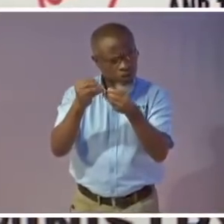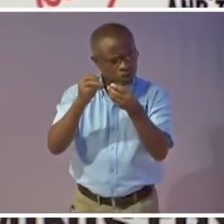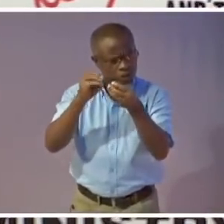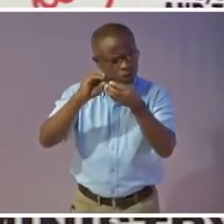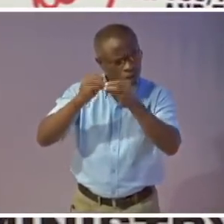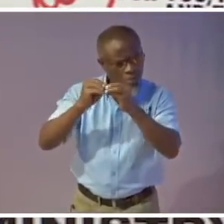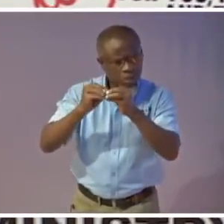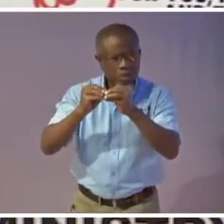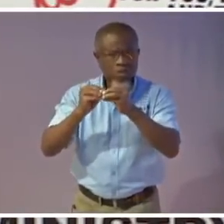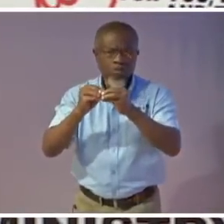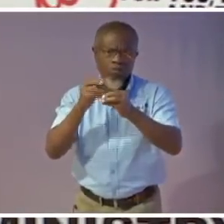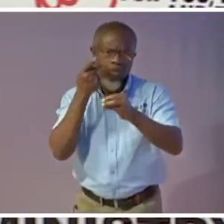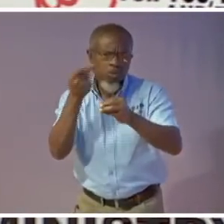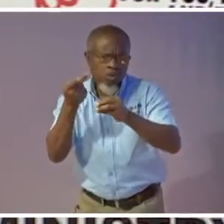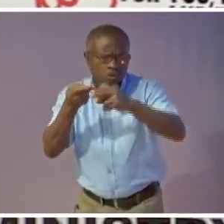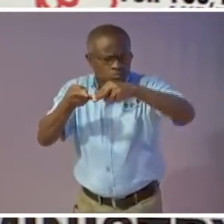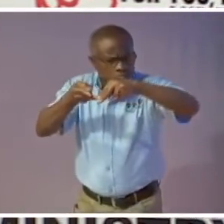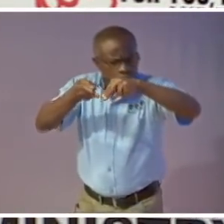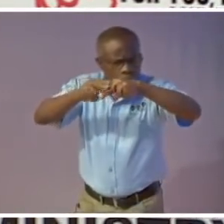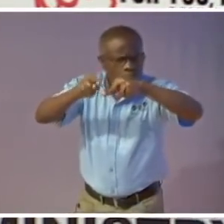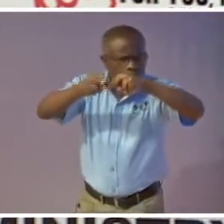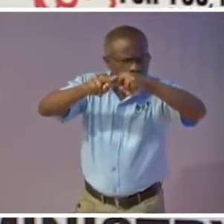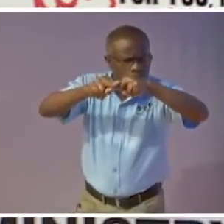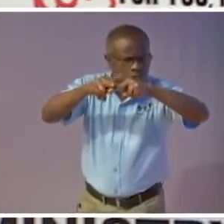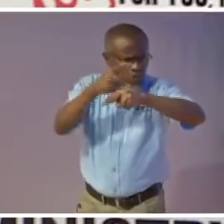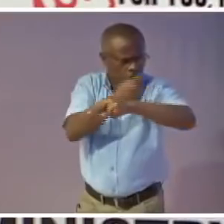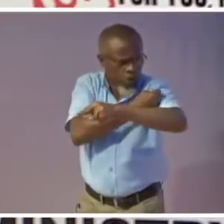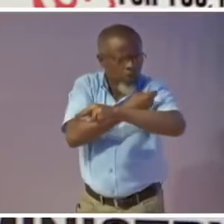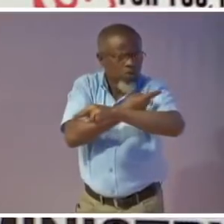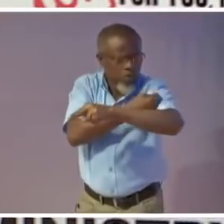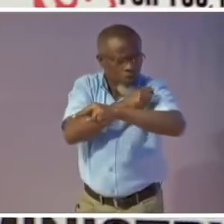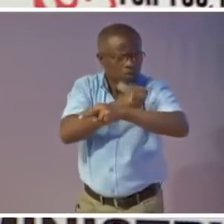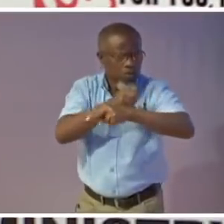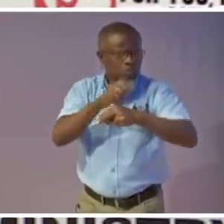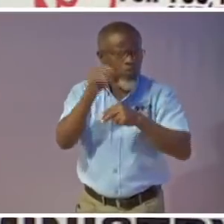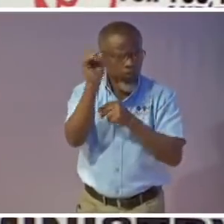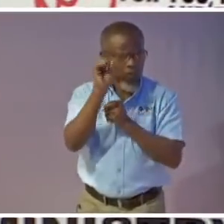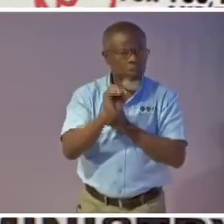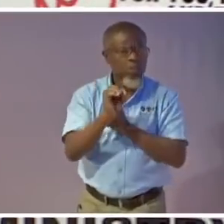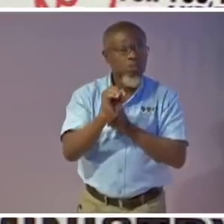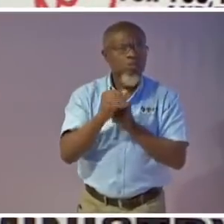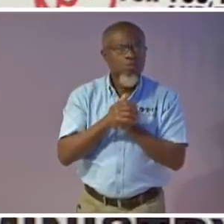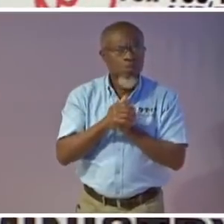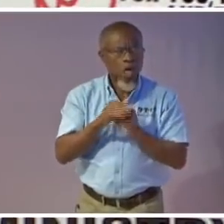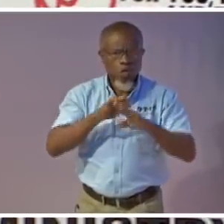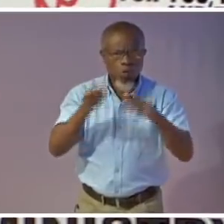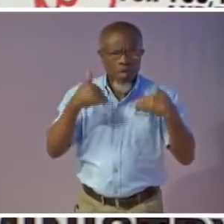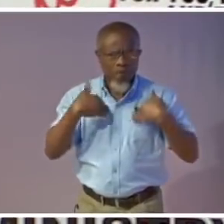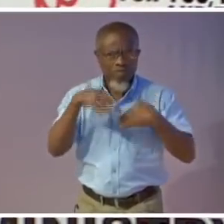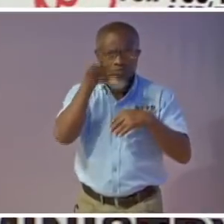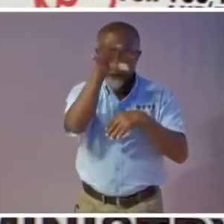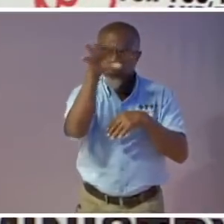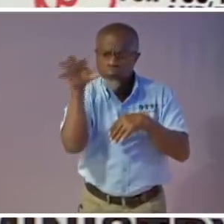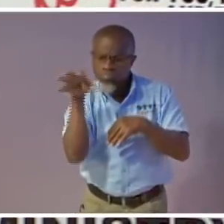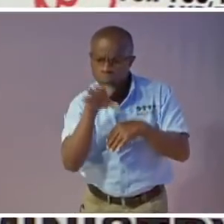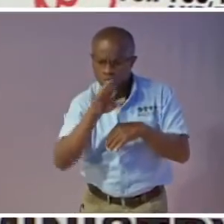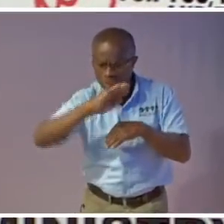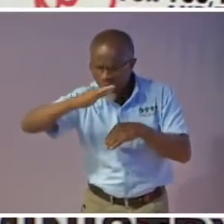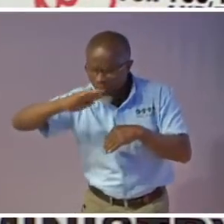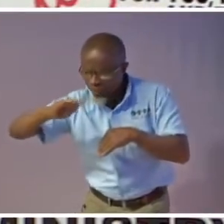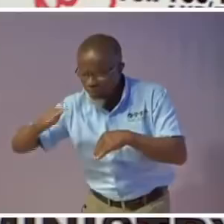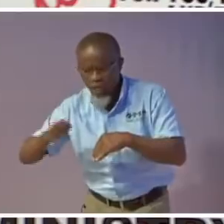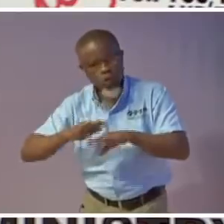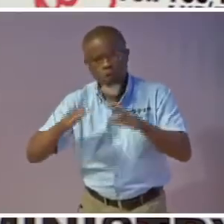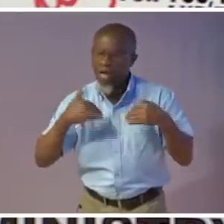saw in vaccination rates. And as I indicated, I don't have it disaggregated by public officers or